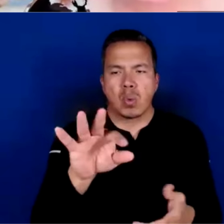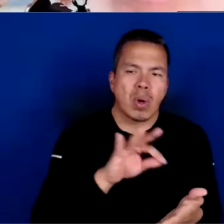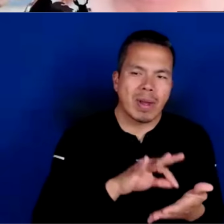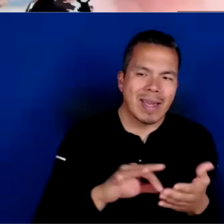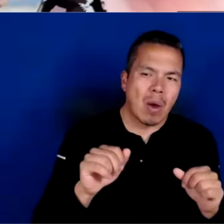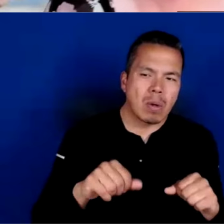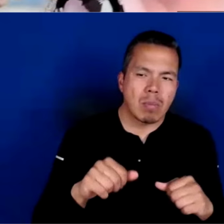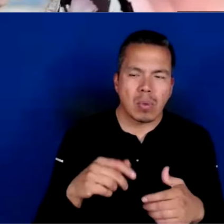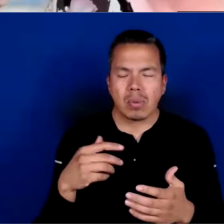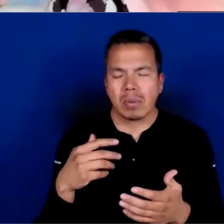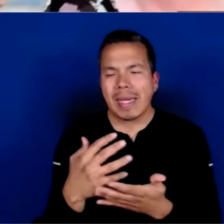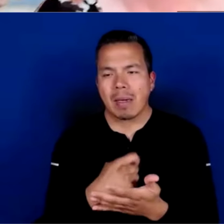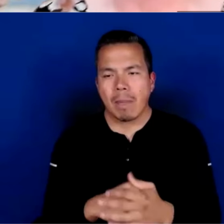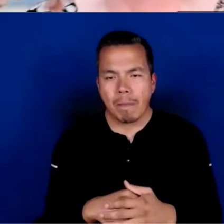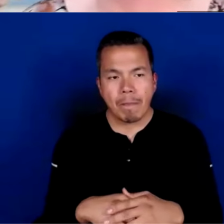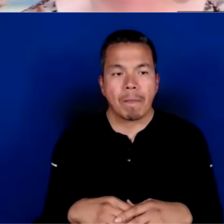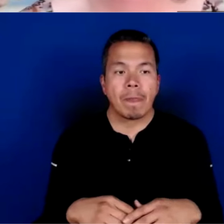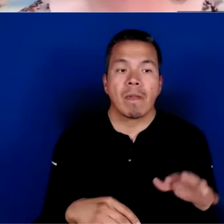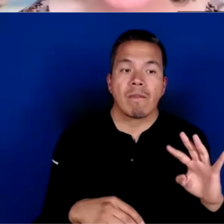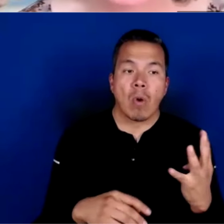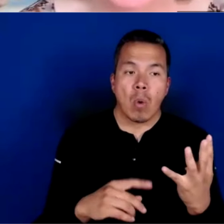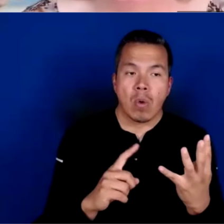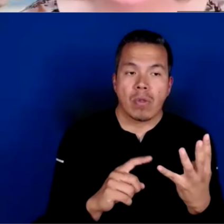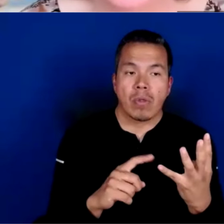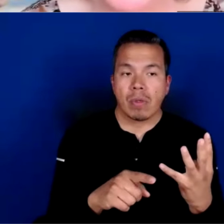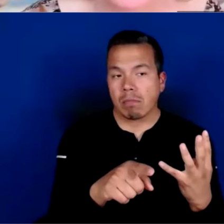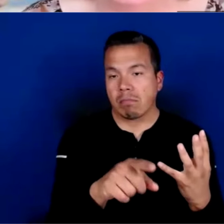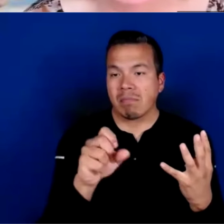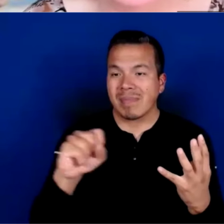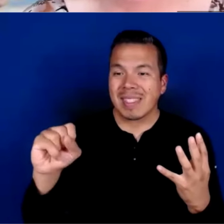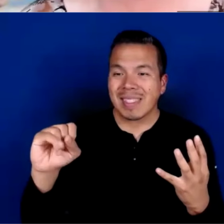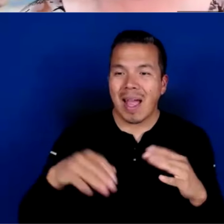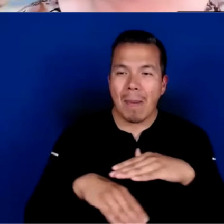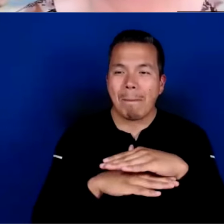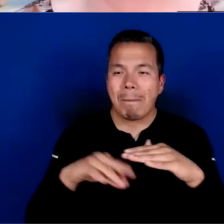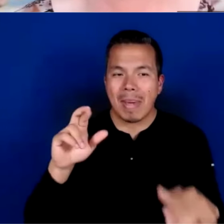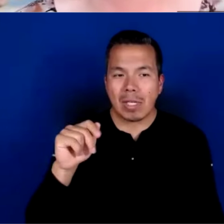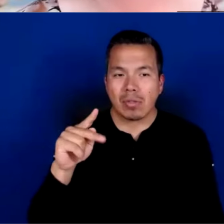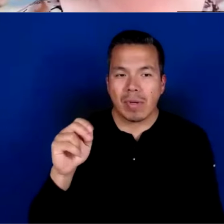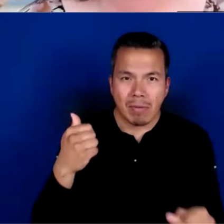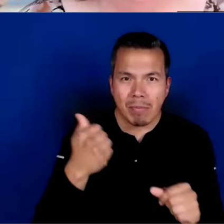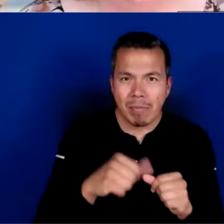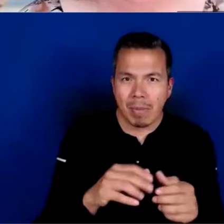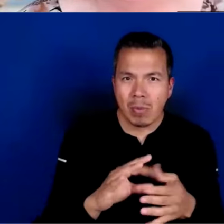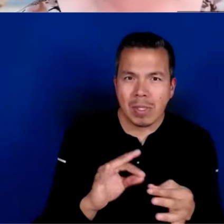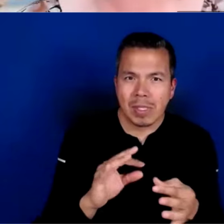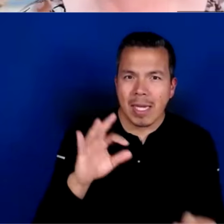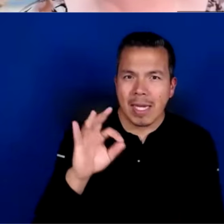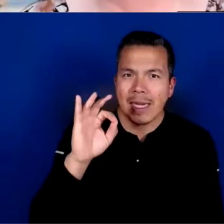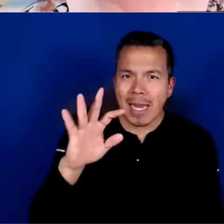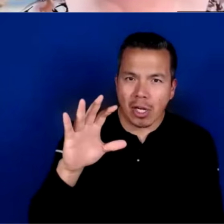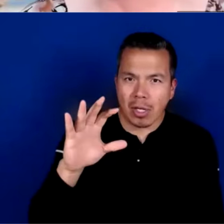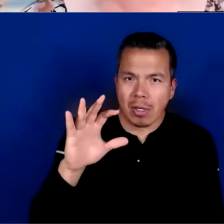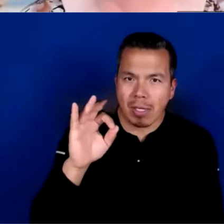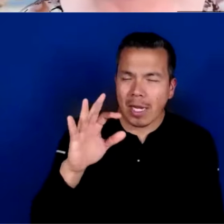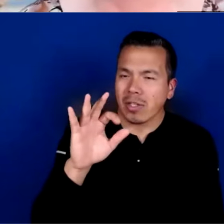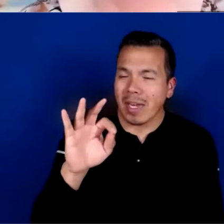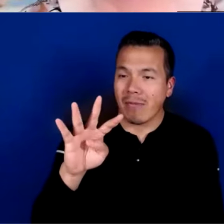step 4, they take your SSI base rate. We talked about it being $994 for an individual or